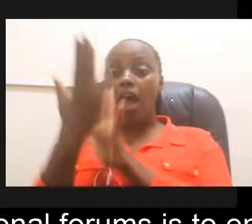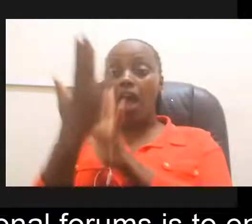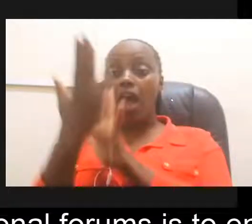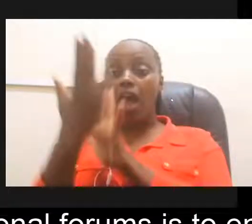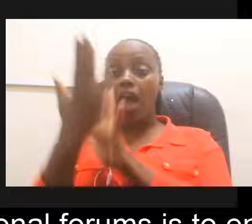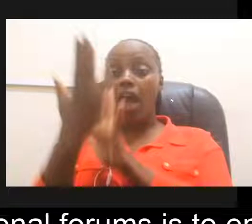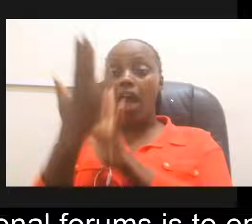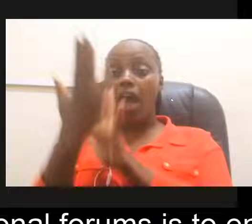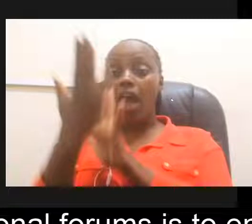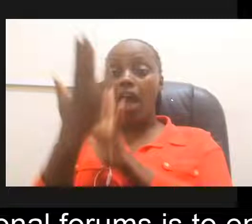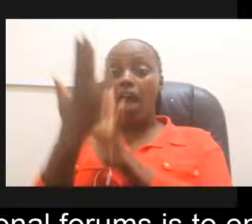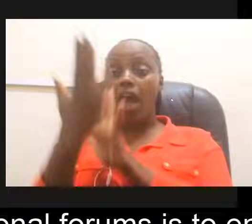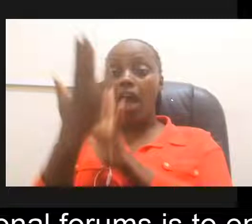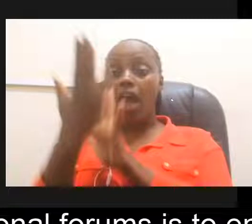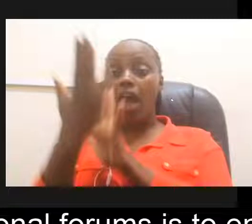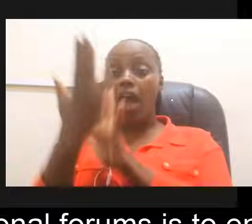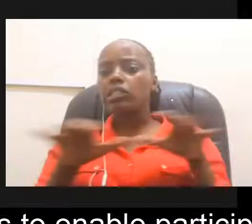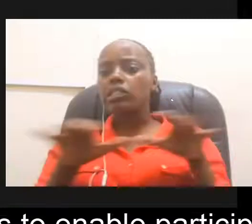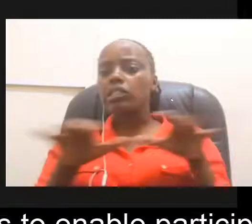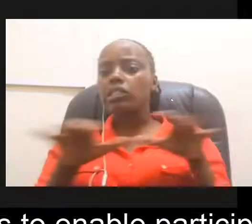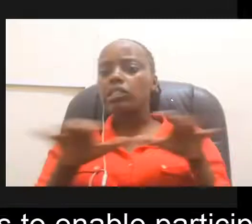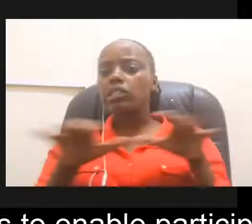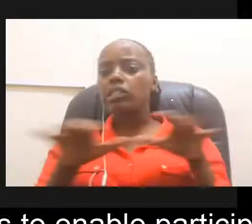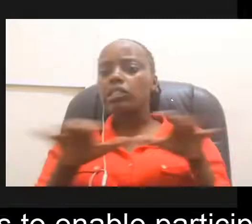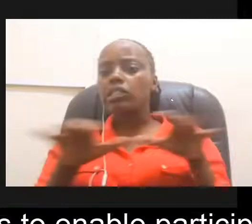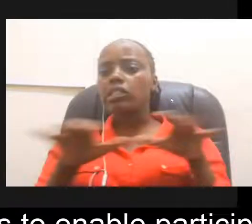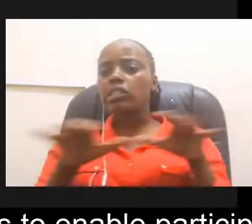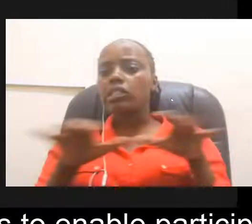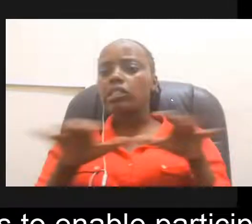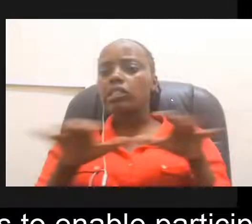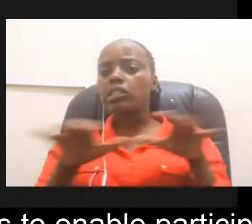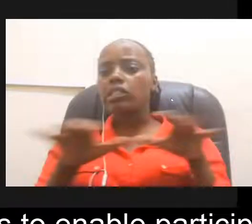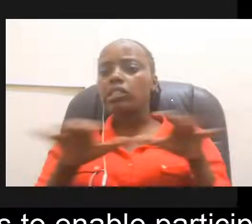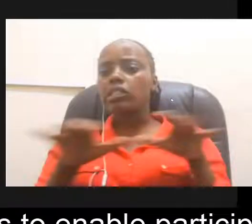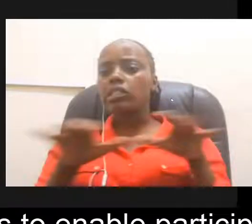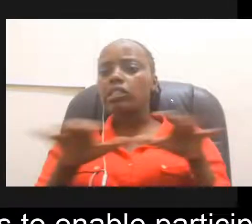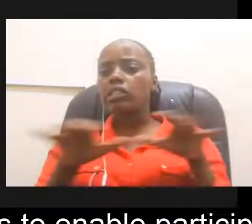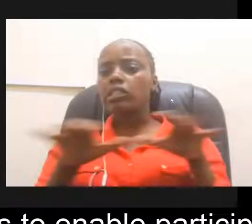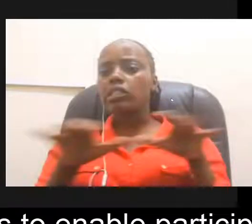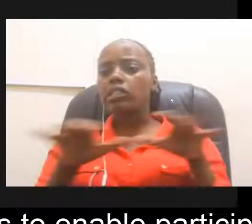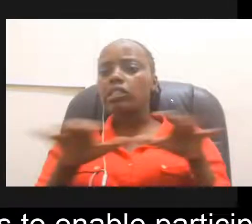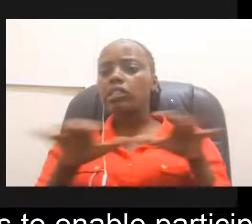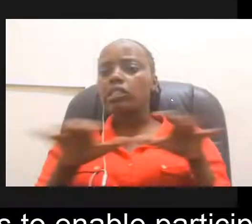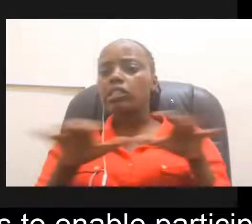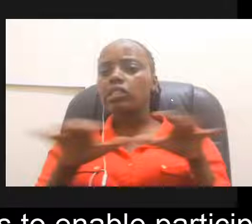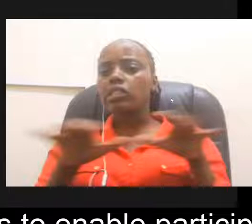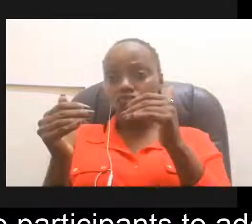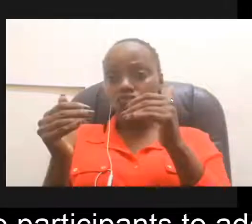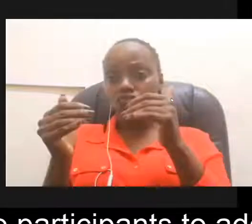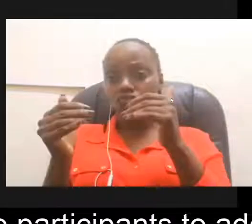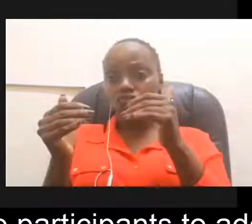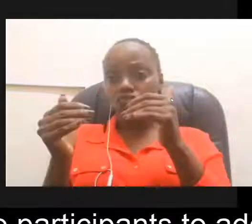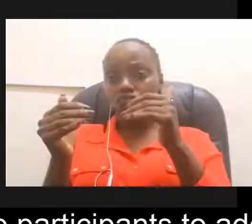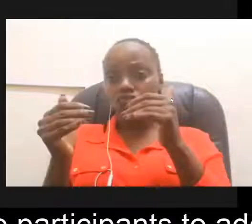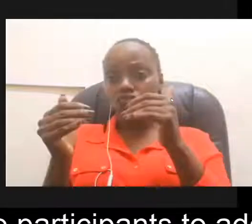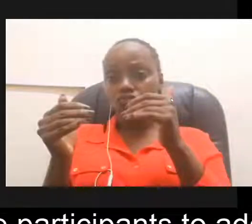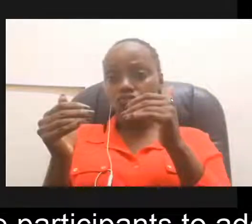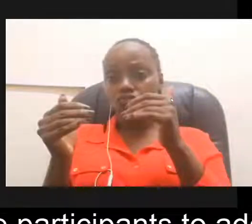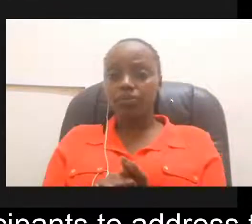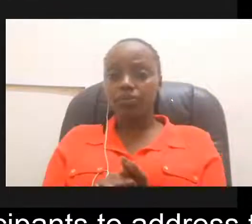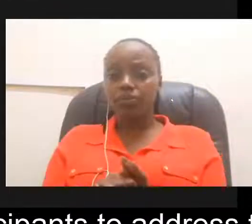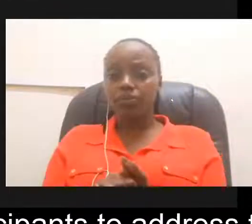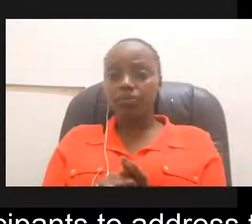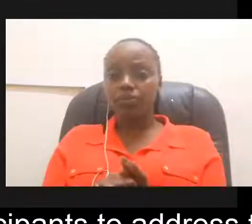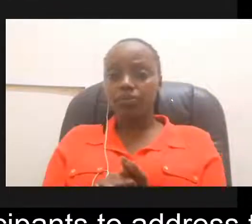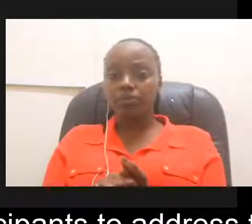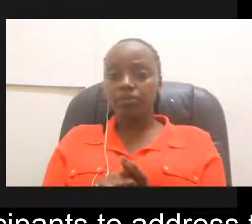all struggling to adjust ourselves to the new normal. As we are in the